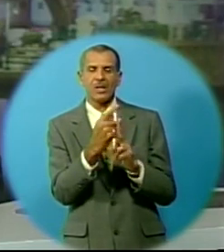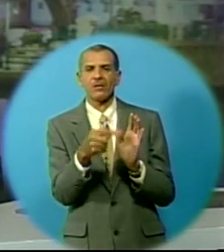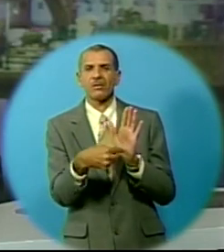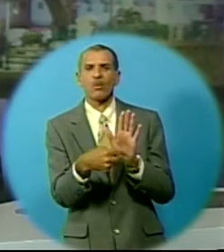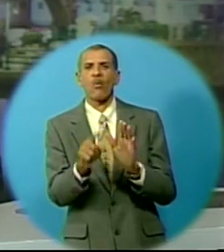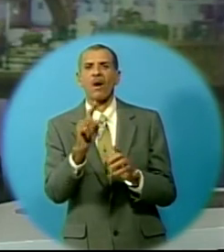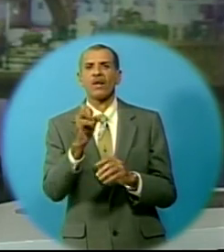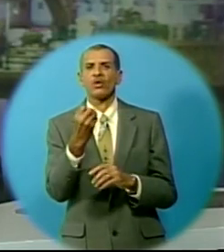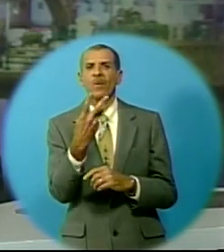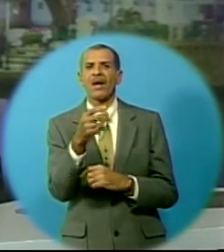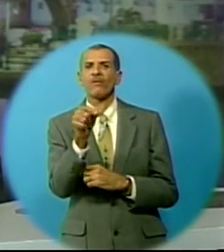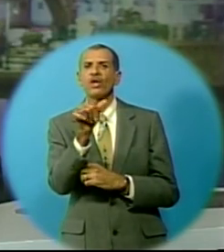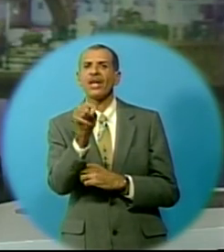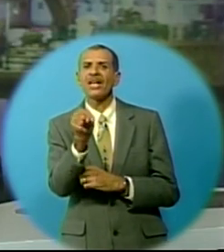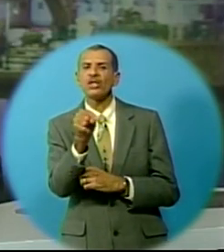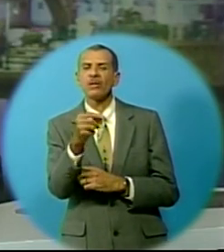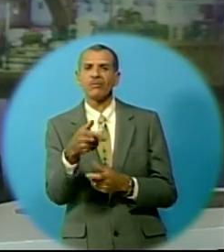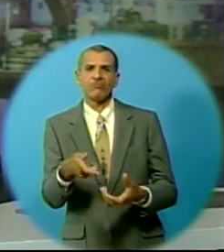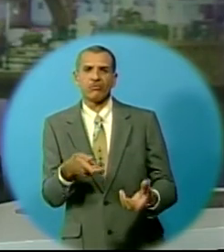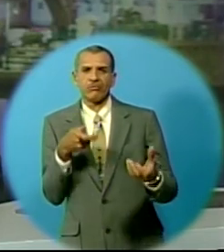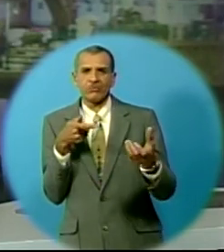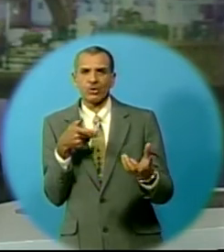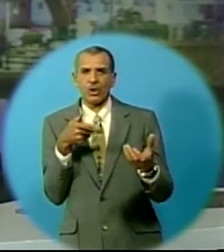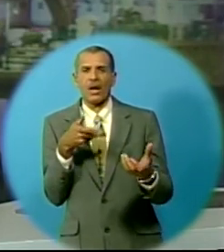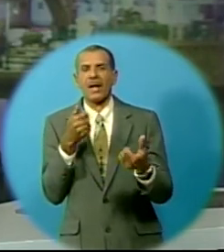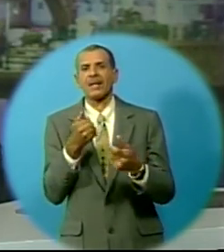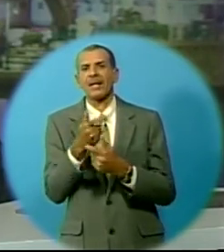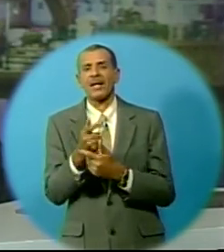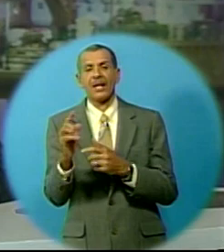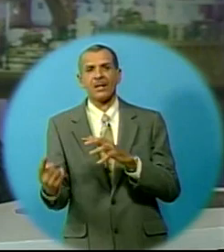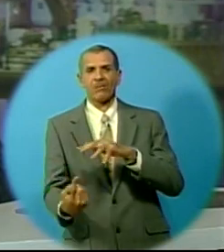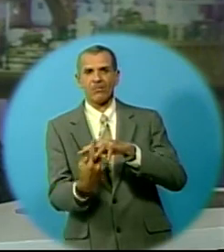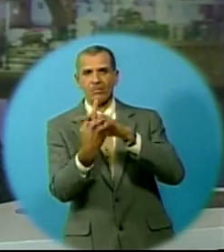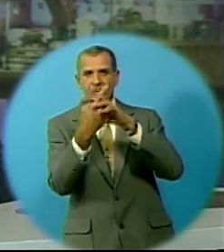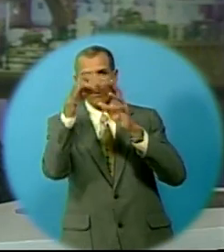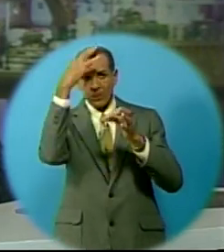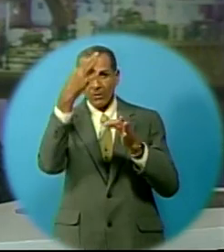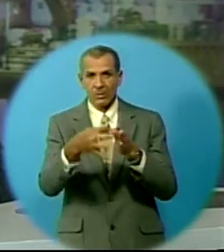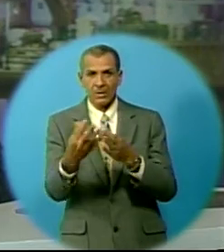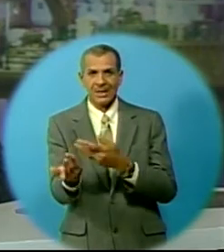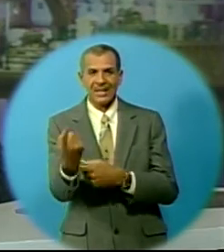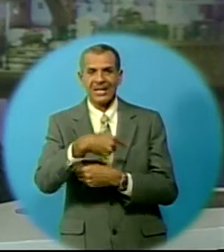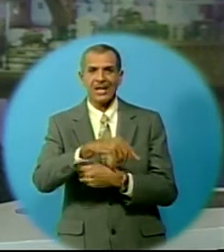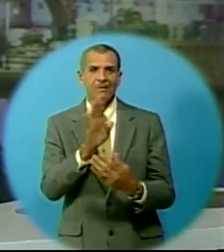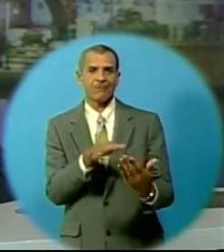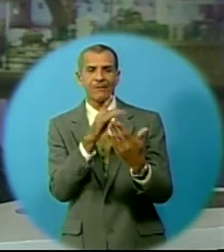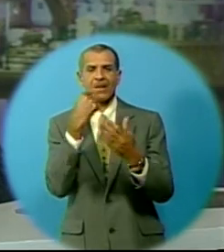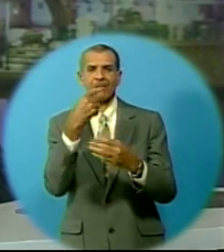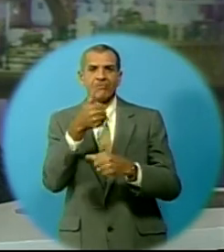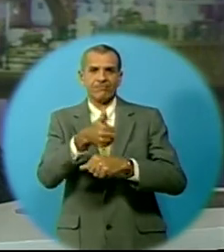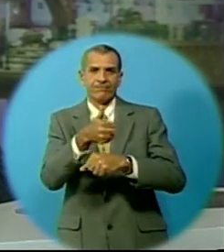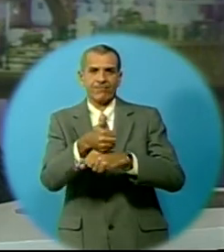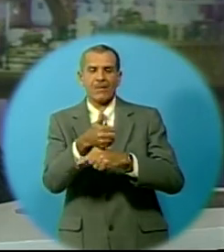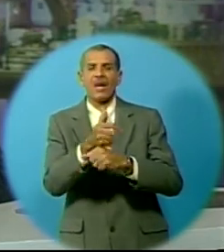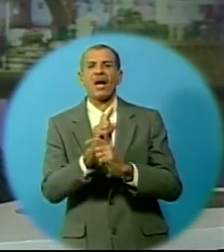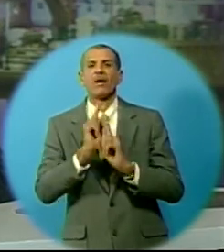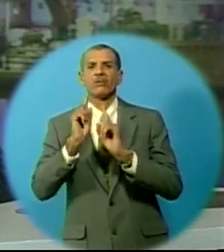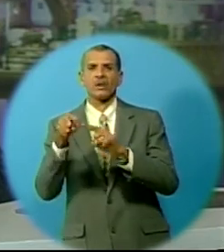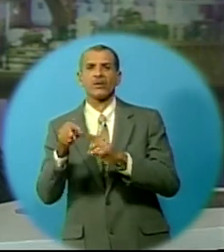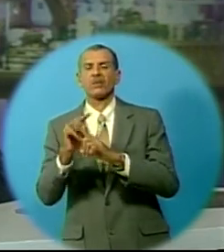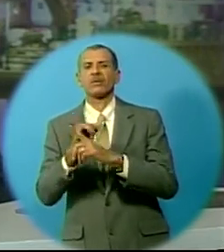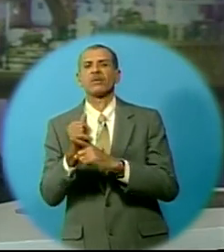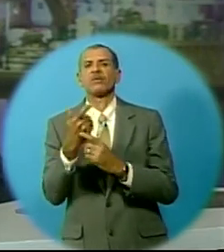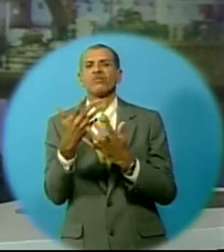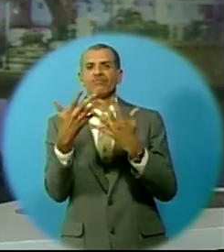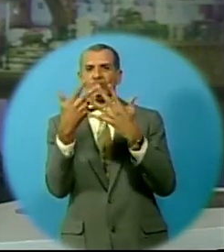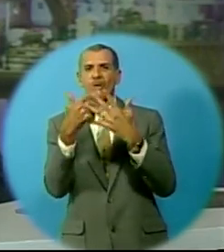one 12-gauge shotgun. Gibbs appeared at the District A Magistrates Court today to face the charges and has been remanded until March